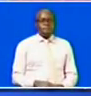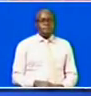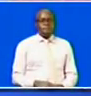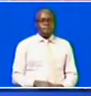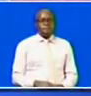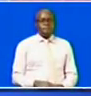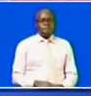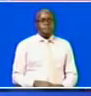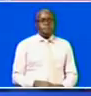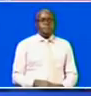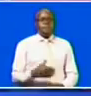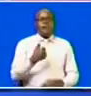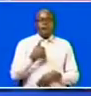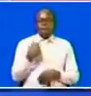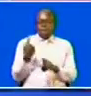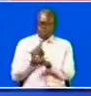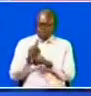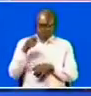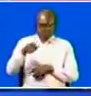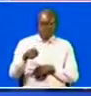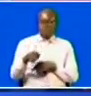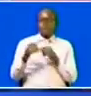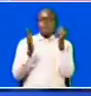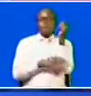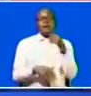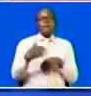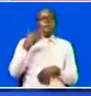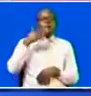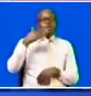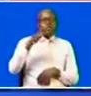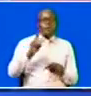seized 1.4 million bags of sugar,